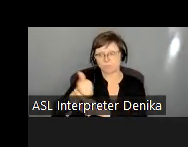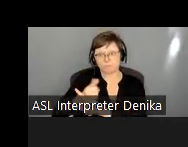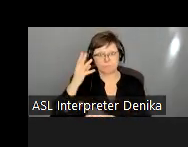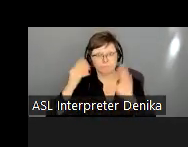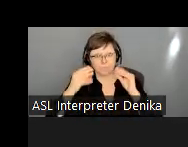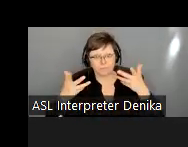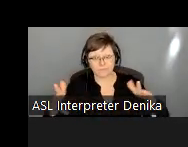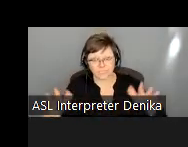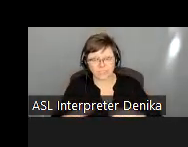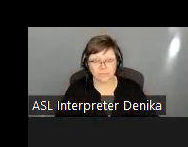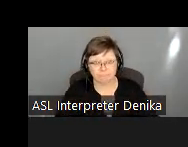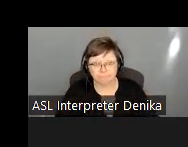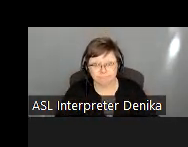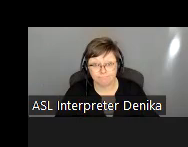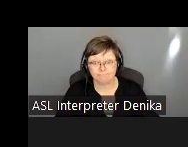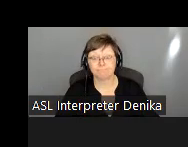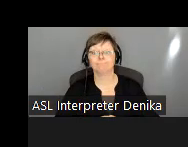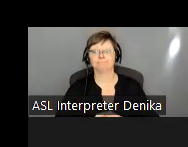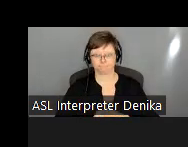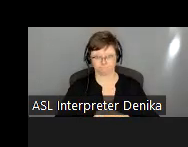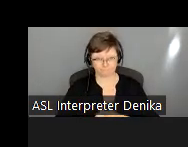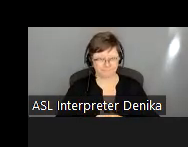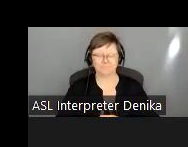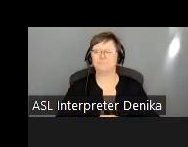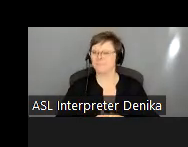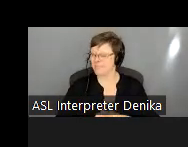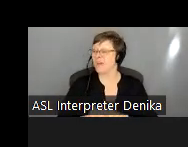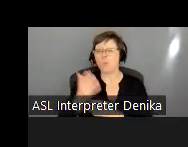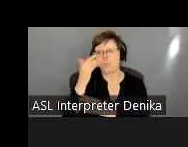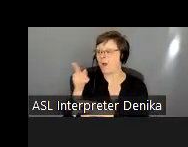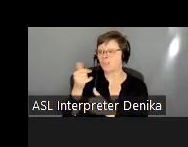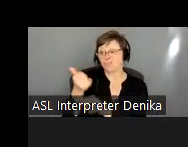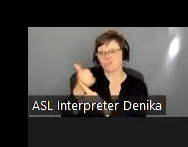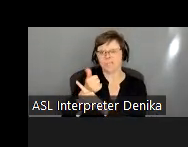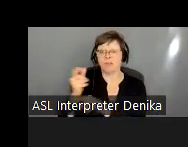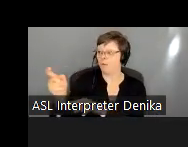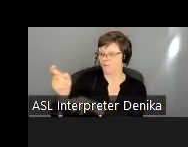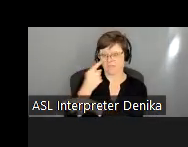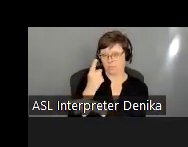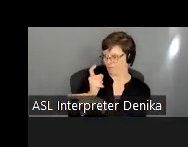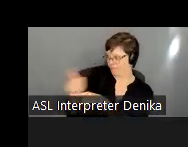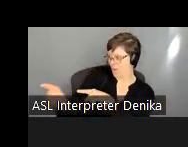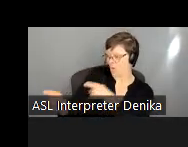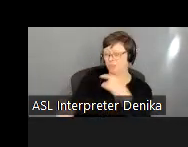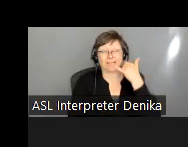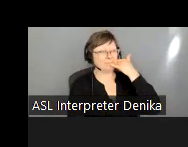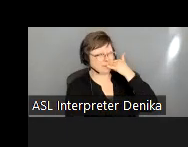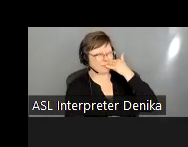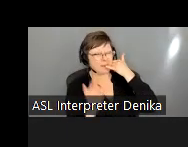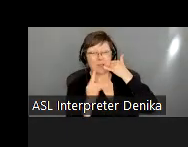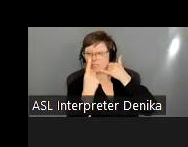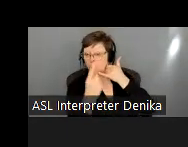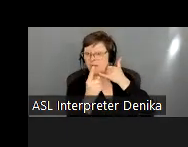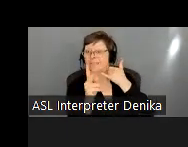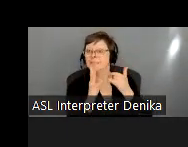actually, where she received a phone call and, you're asked to press 1 to speak to an